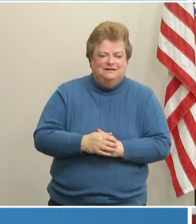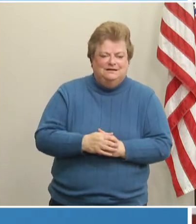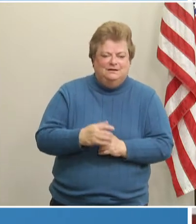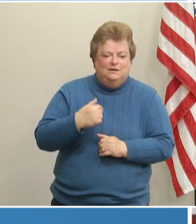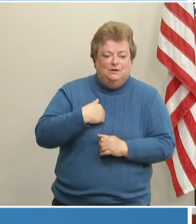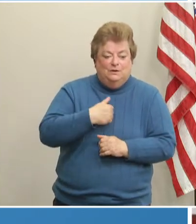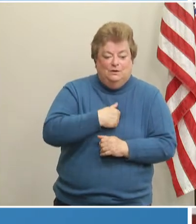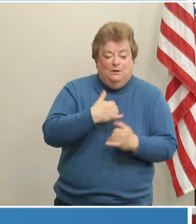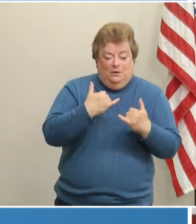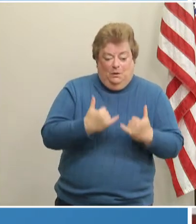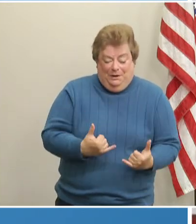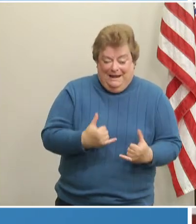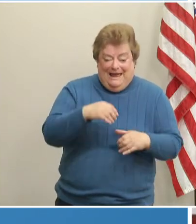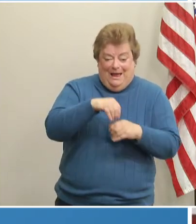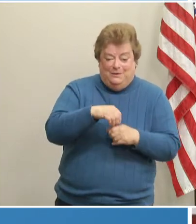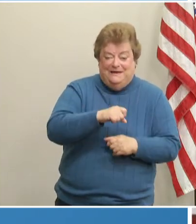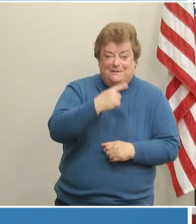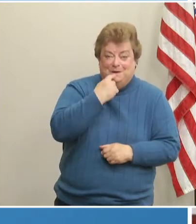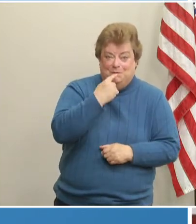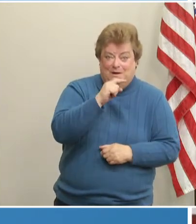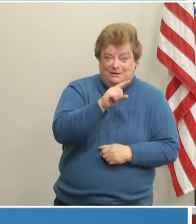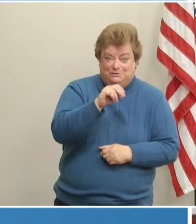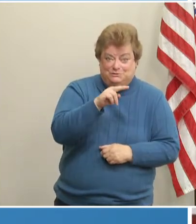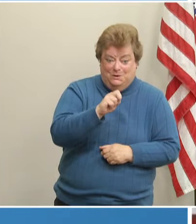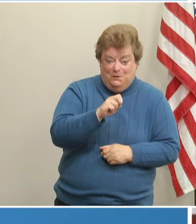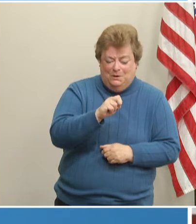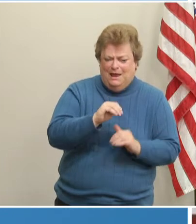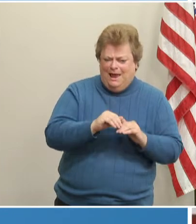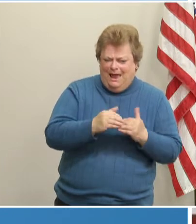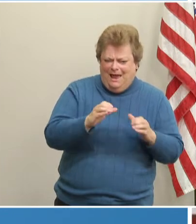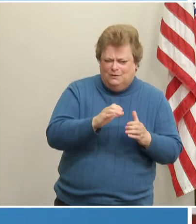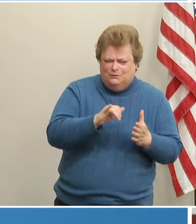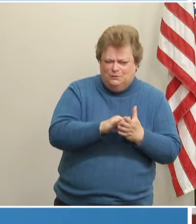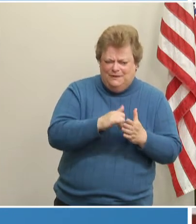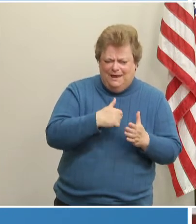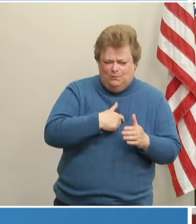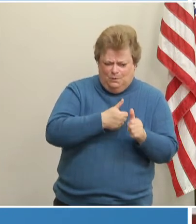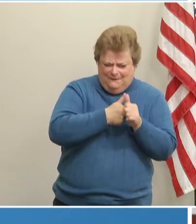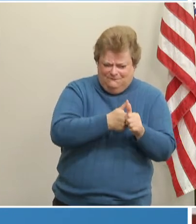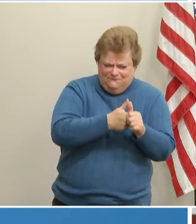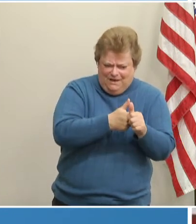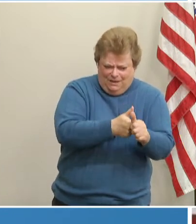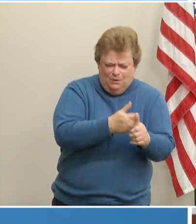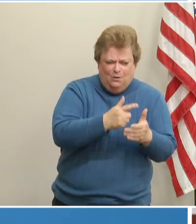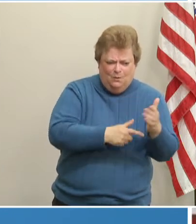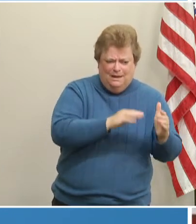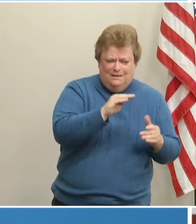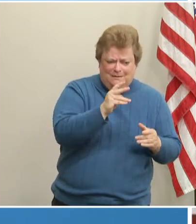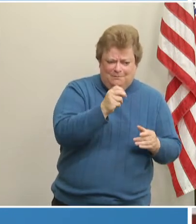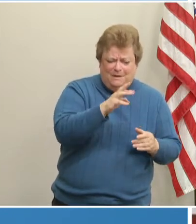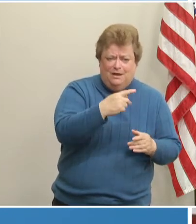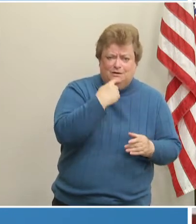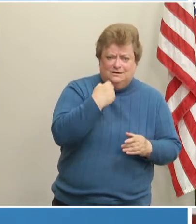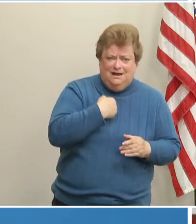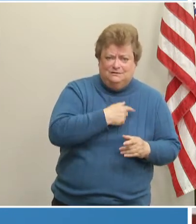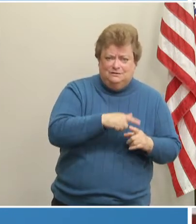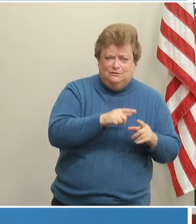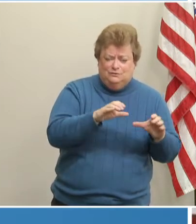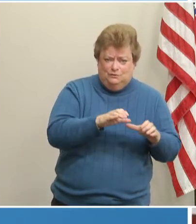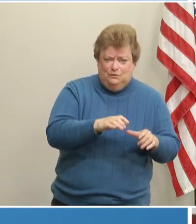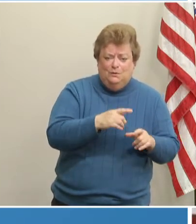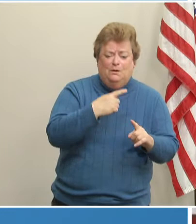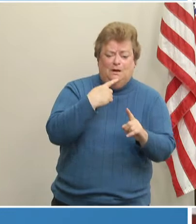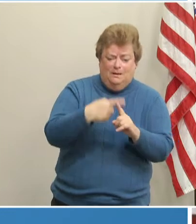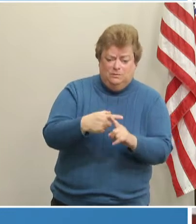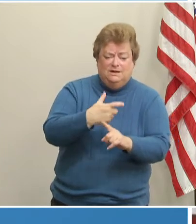we've gotten inside the red zone, and we did that doing certain things, all the things the mayor just outlined, and these vaccinations.